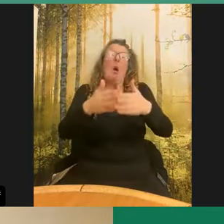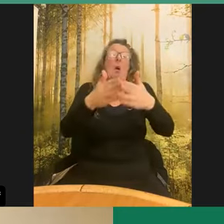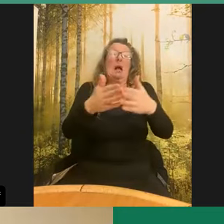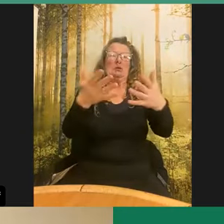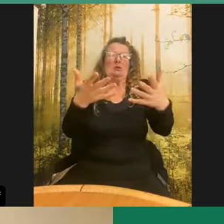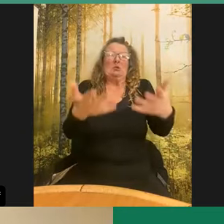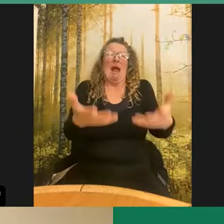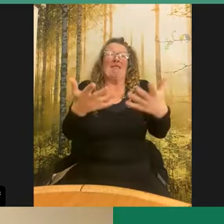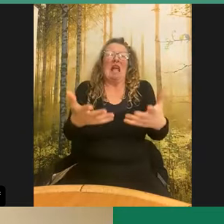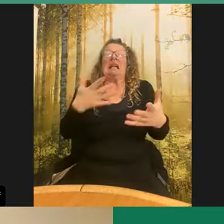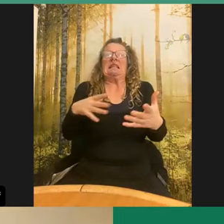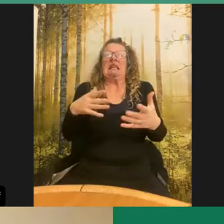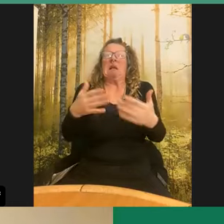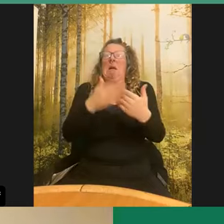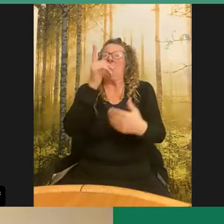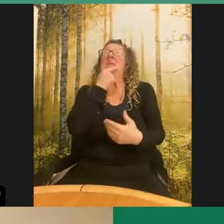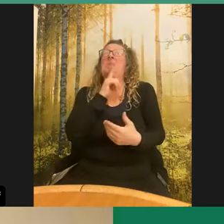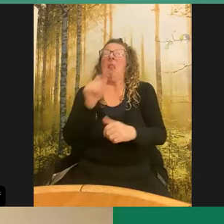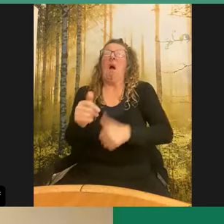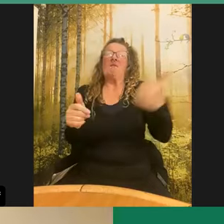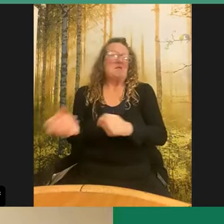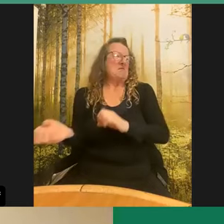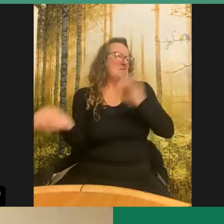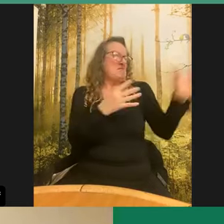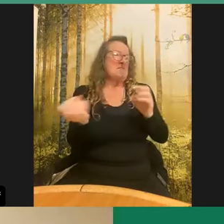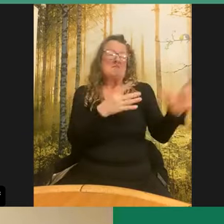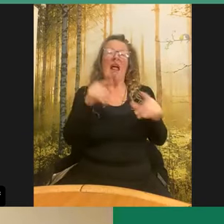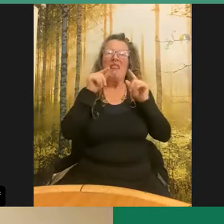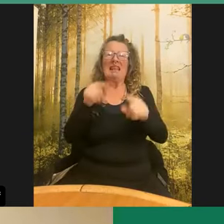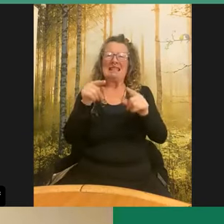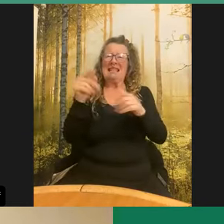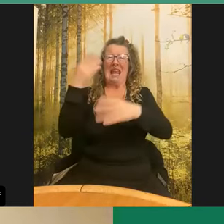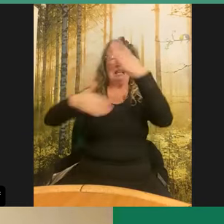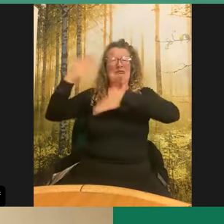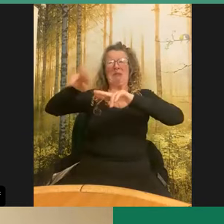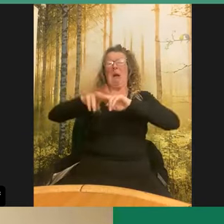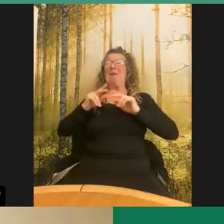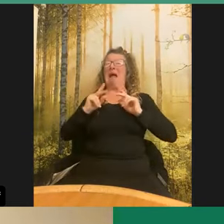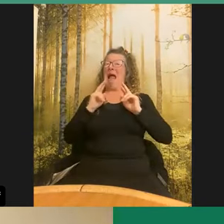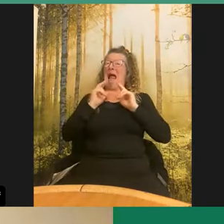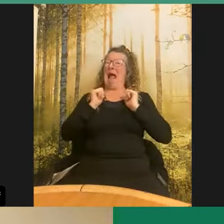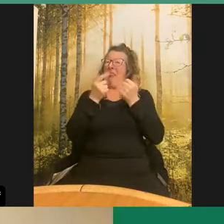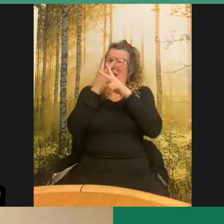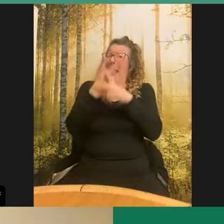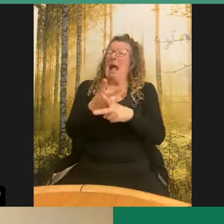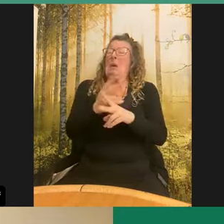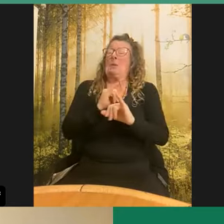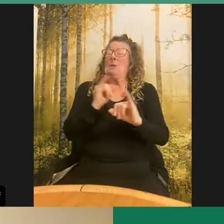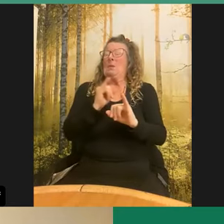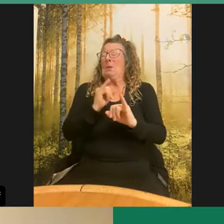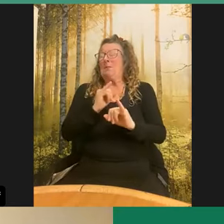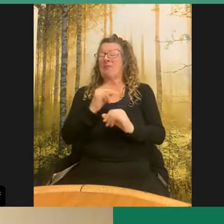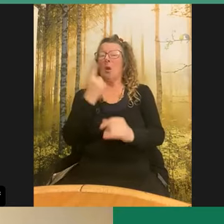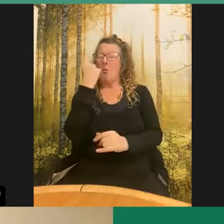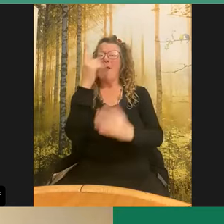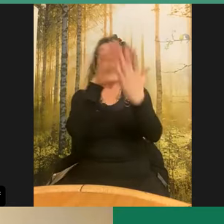So there's this history of healthcare specifically. And then I have one image which is quite upsetting. It's